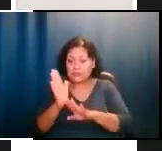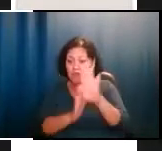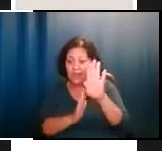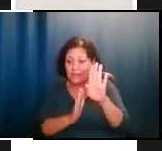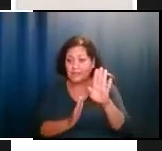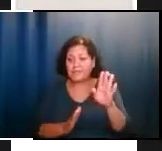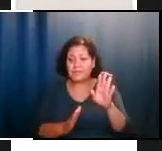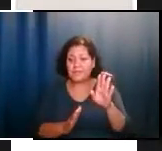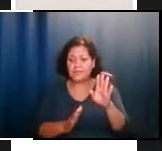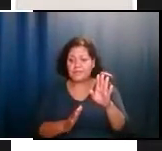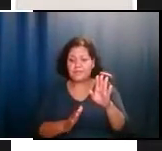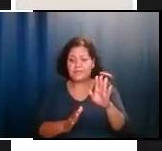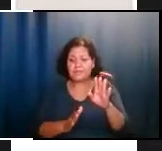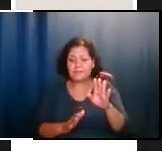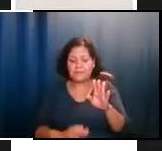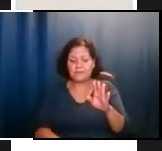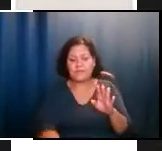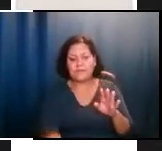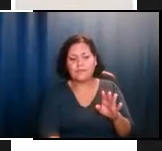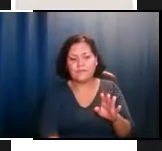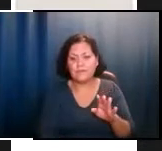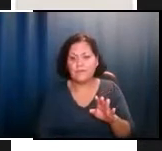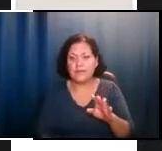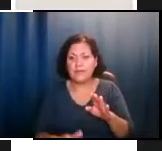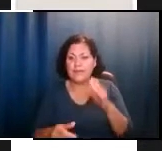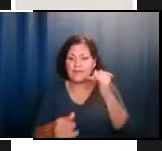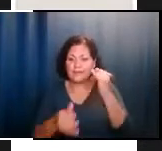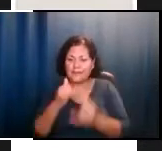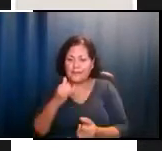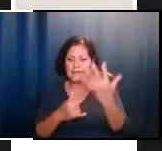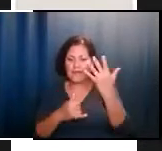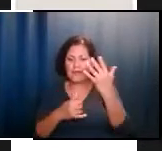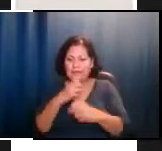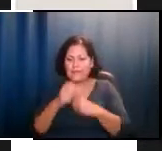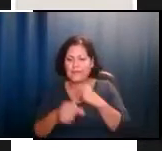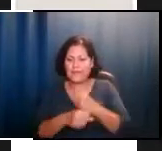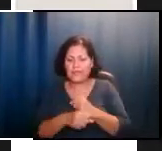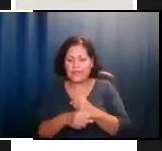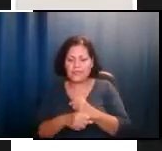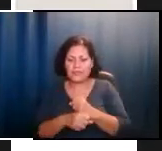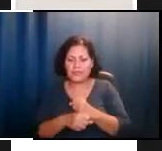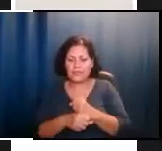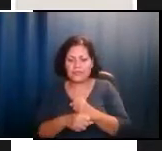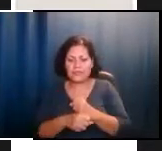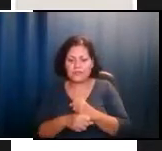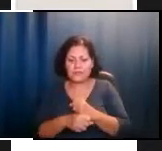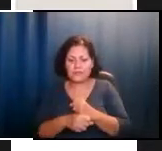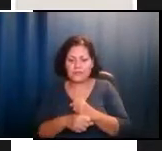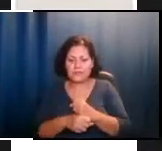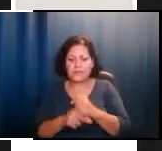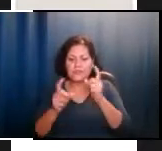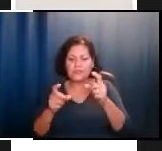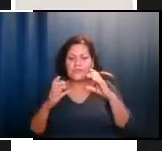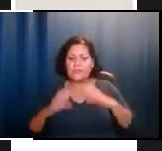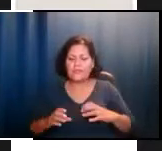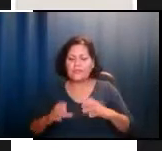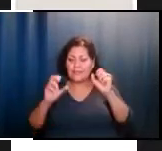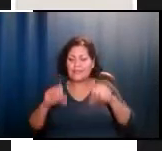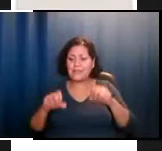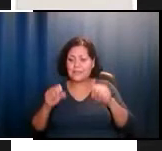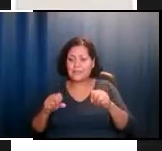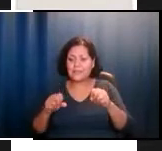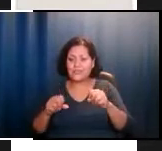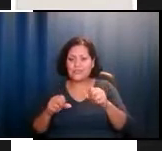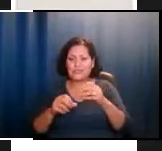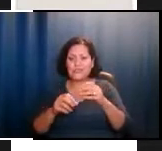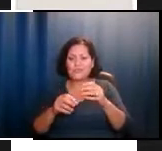in the, I guess, the last 5 years to give clients the ability to obtain some job skills.